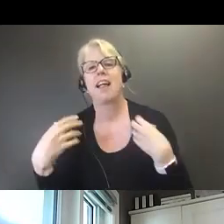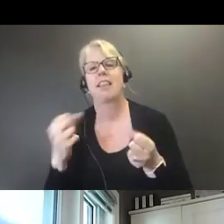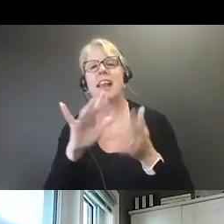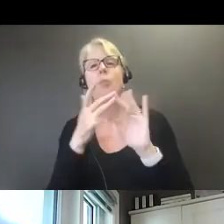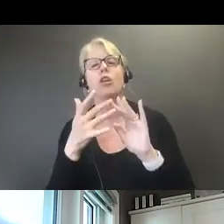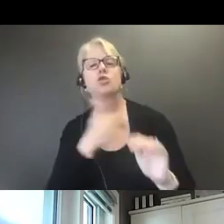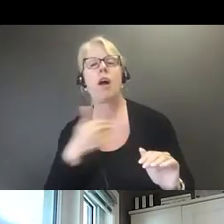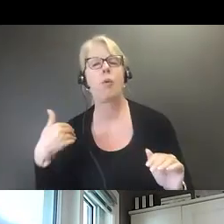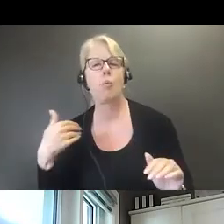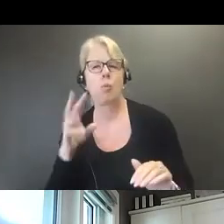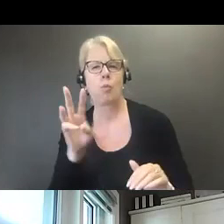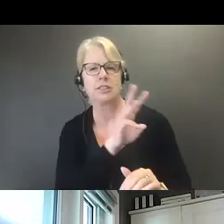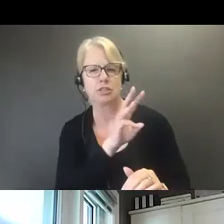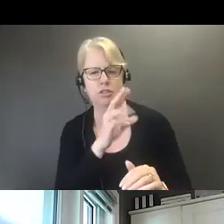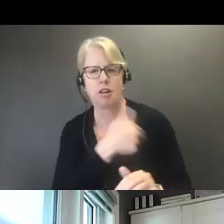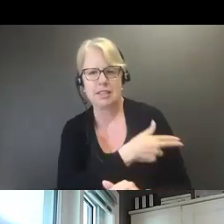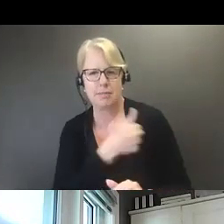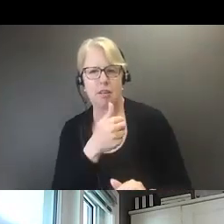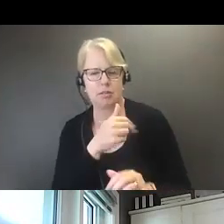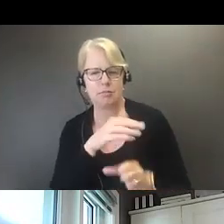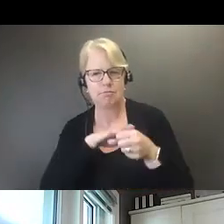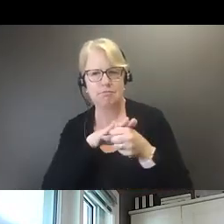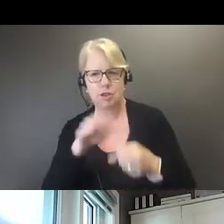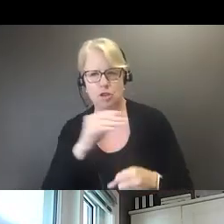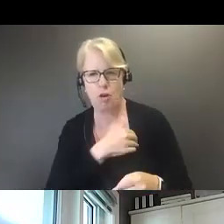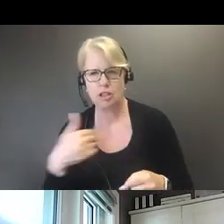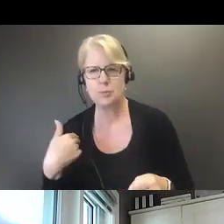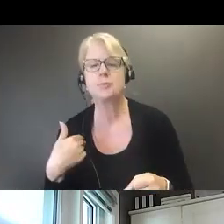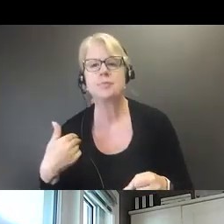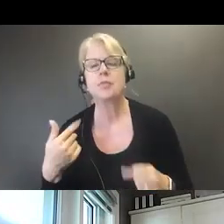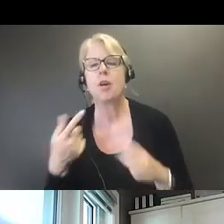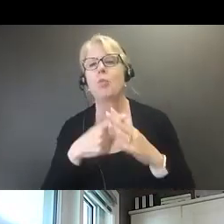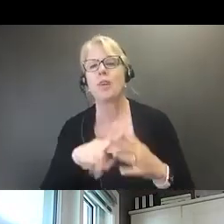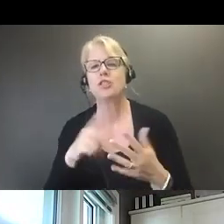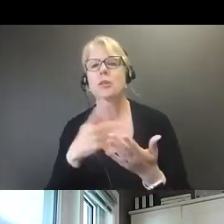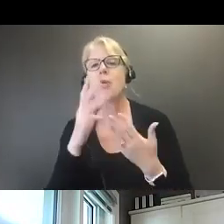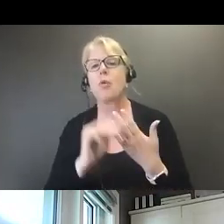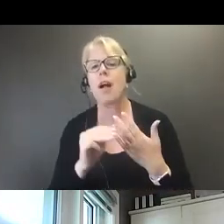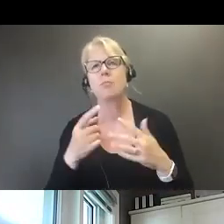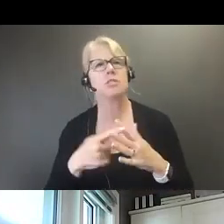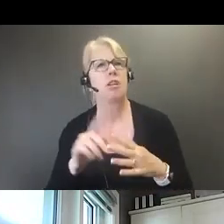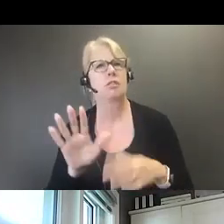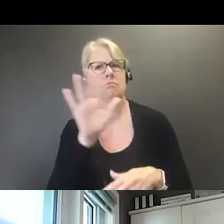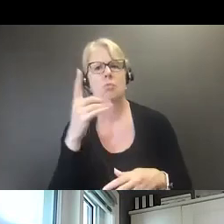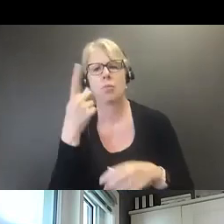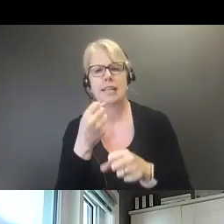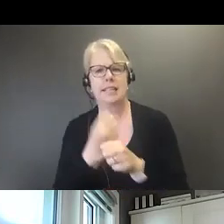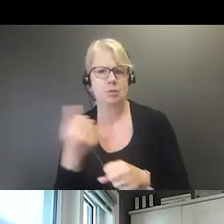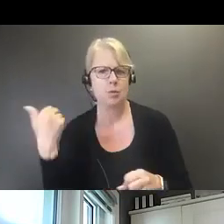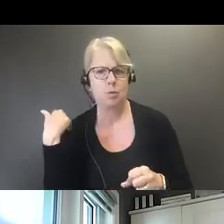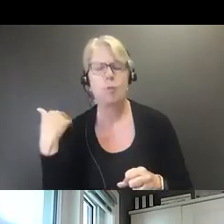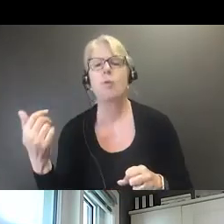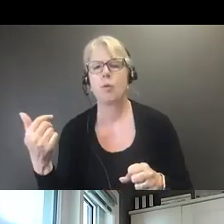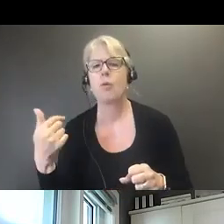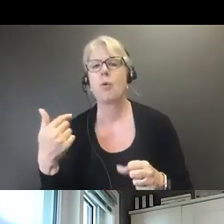Western Hospital, located in Toronto. So originally, I believe the program started about a year ago, and at the time, we were